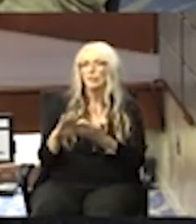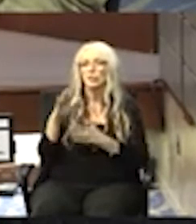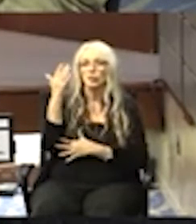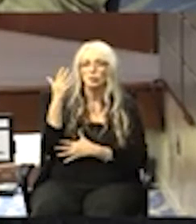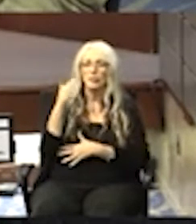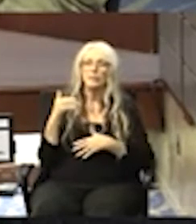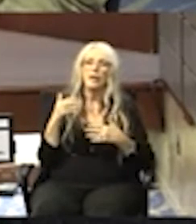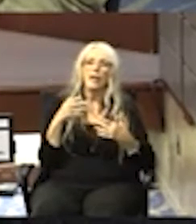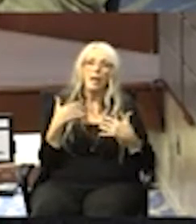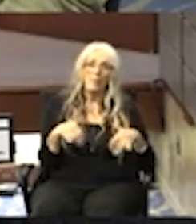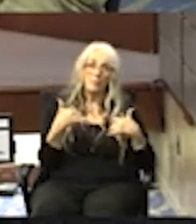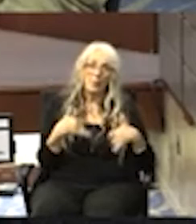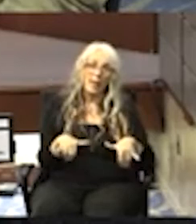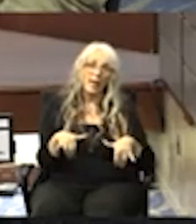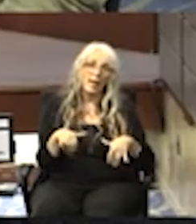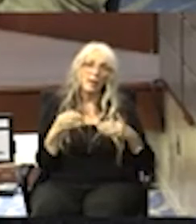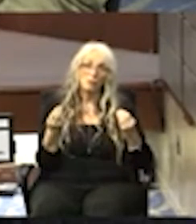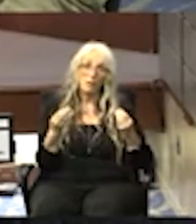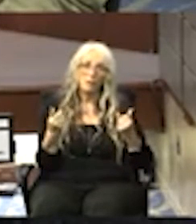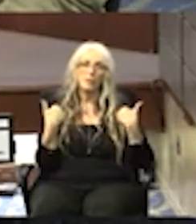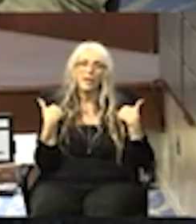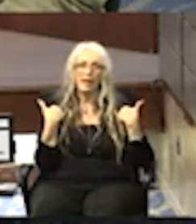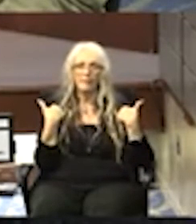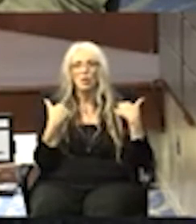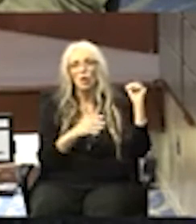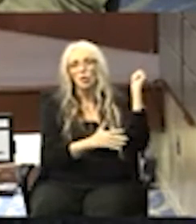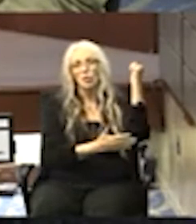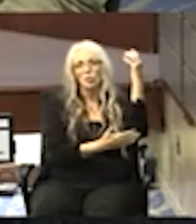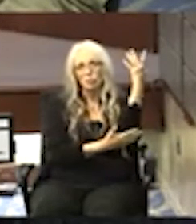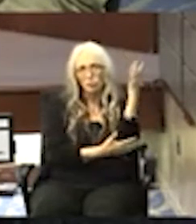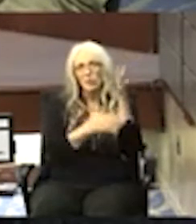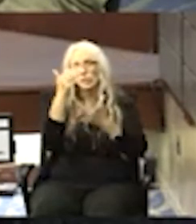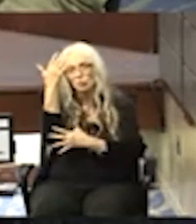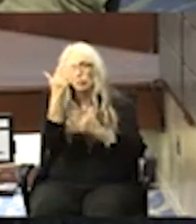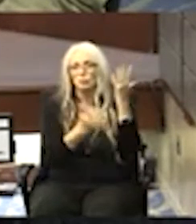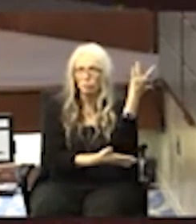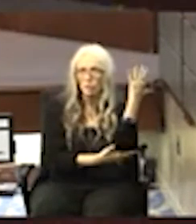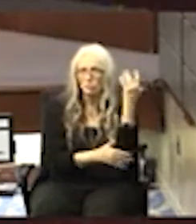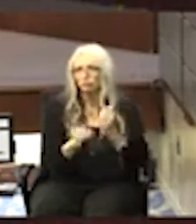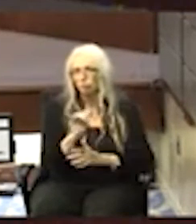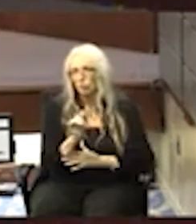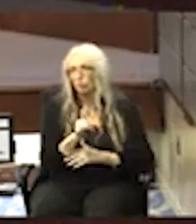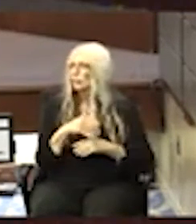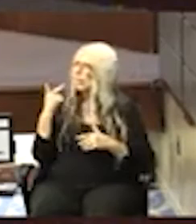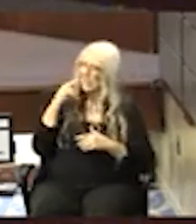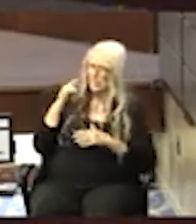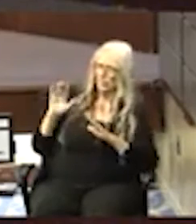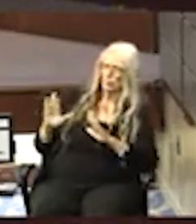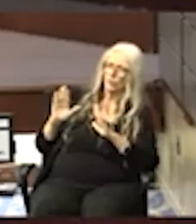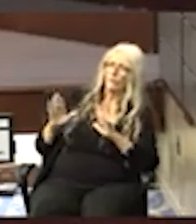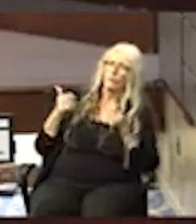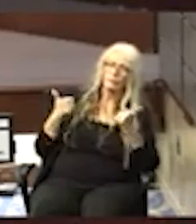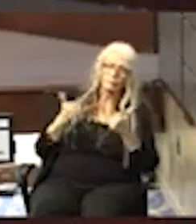then the playground will have a variety of shade trees and shade sails. It'll be extremely important to have shade there. That sounds great and perfect for our